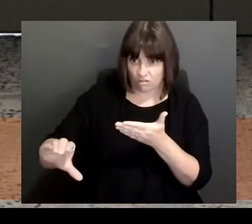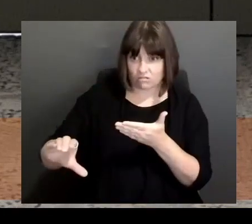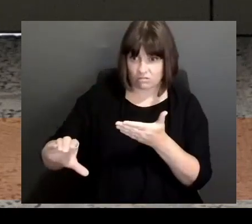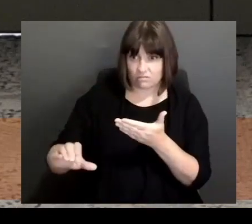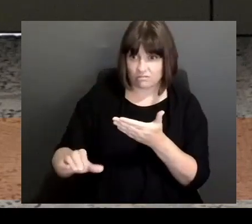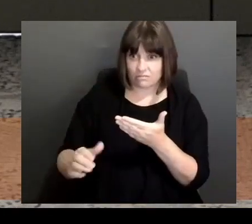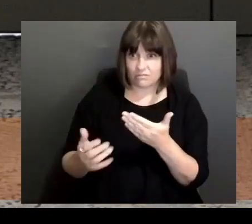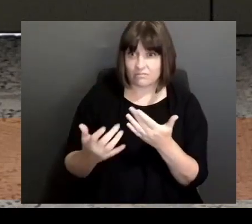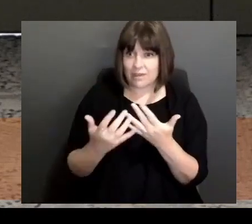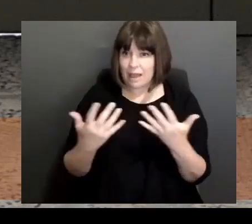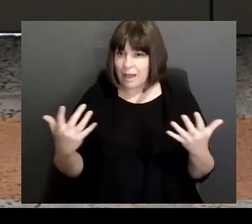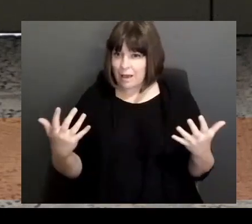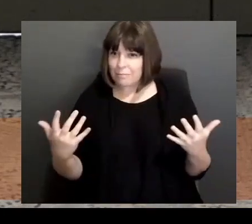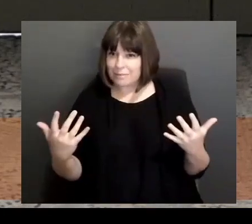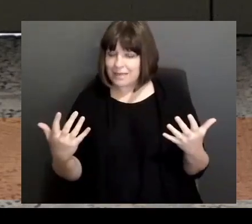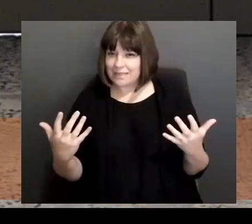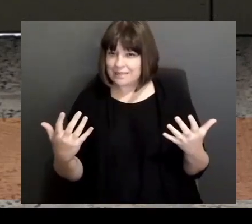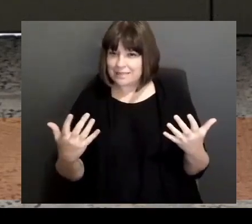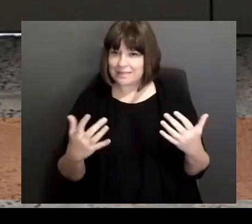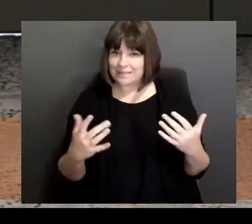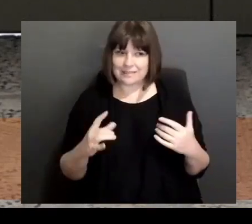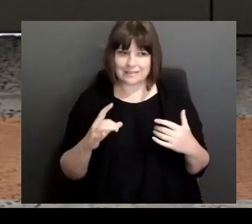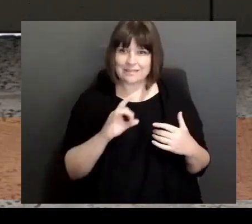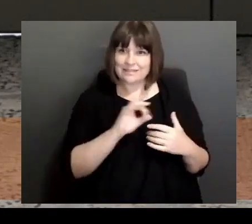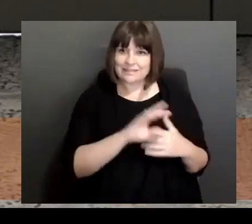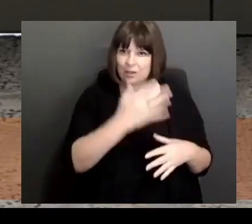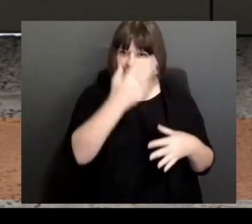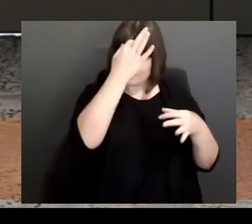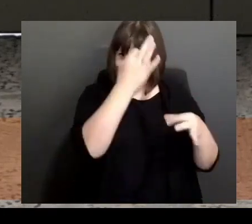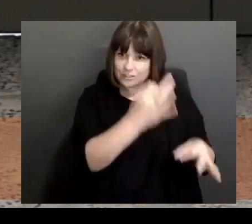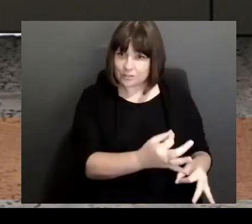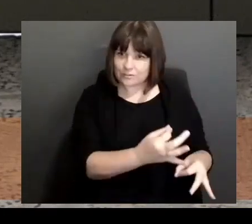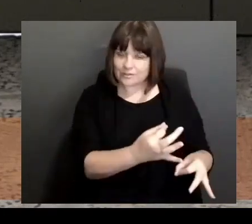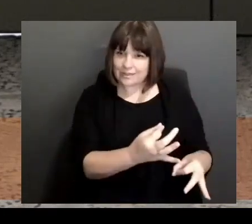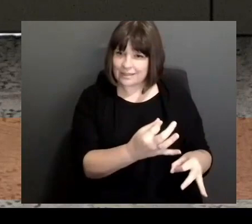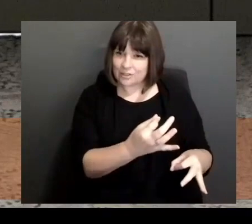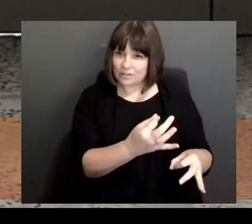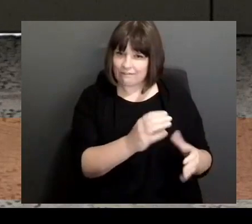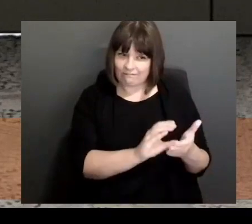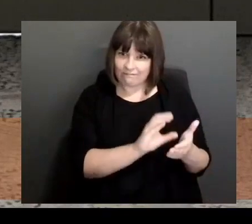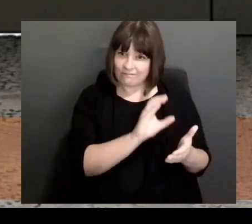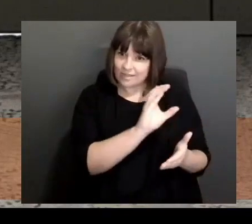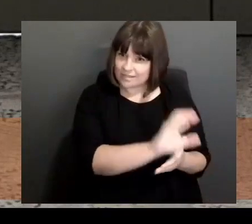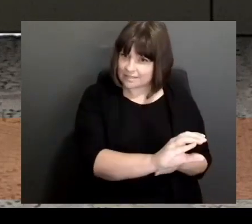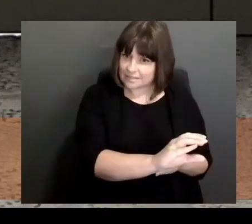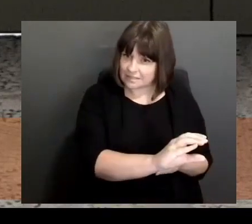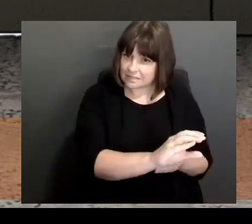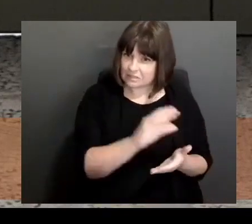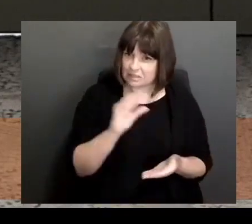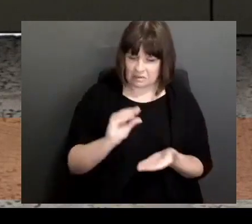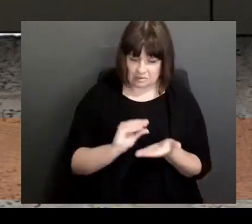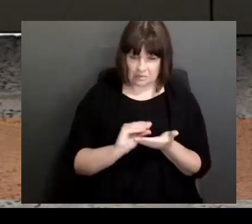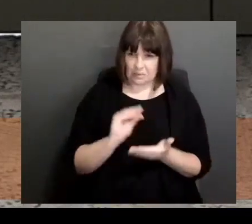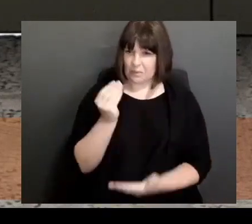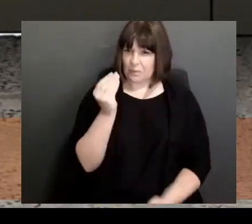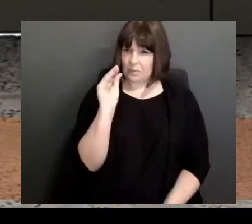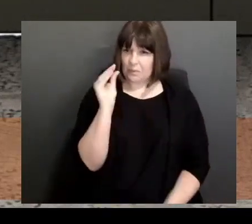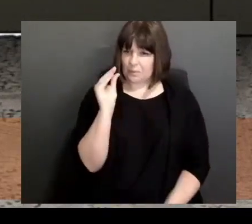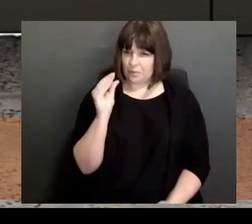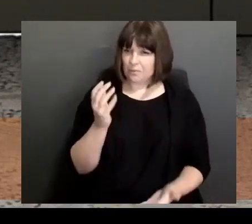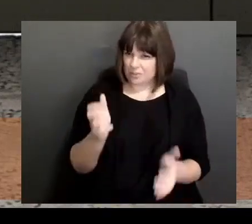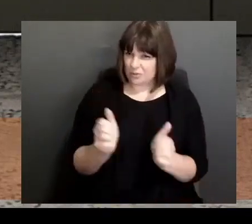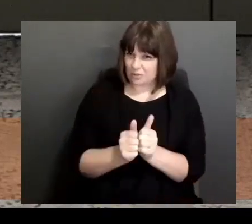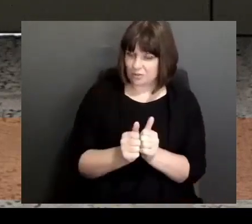program funding received is comparatively very small. Would you agree? Yes, I will. Annexure B